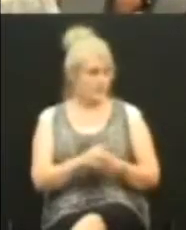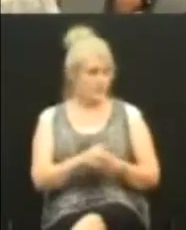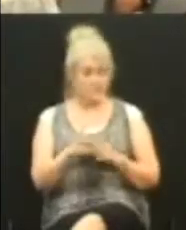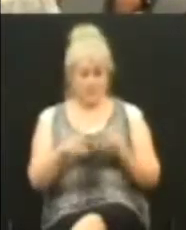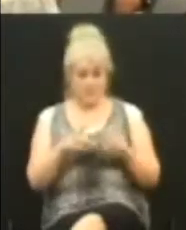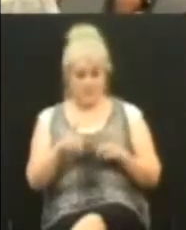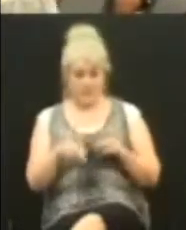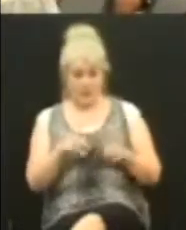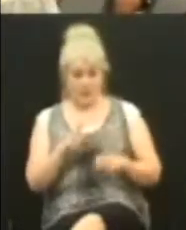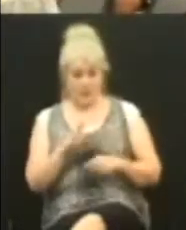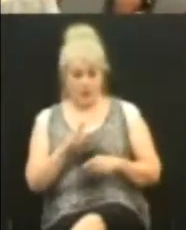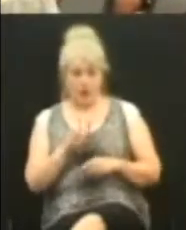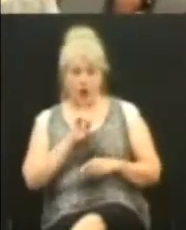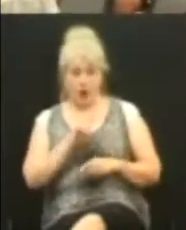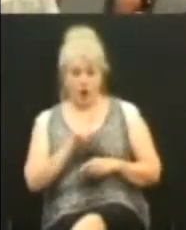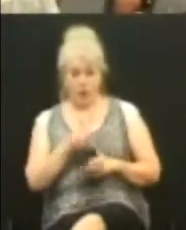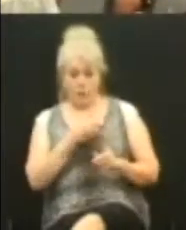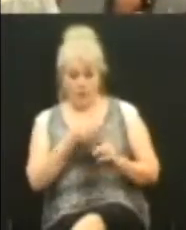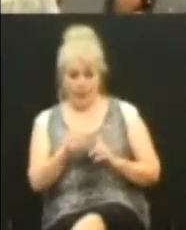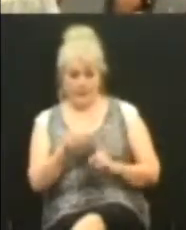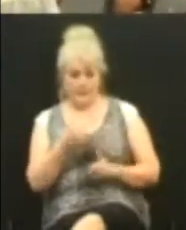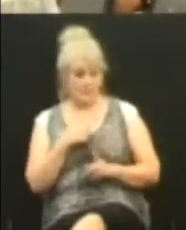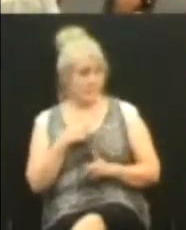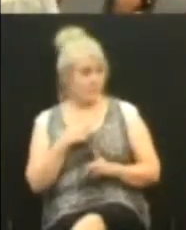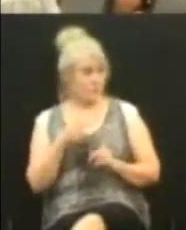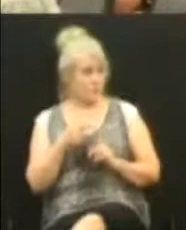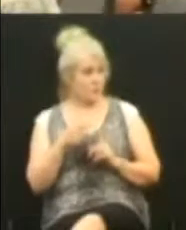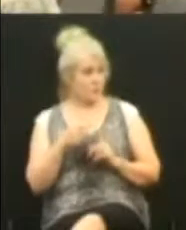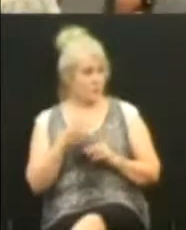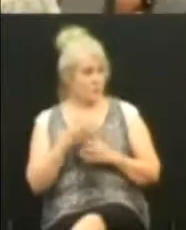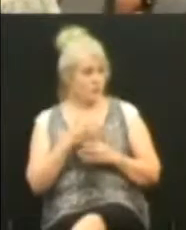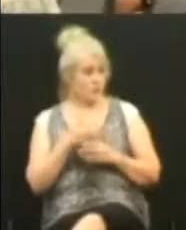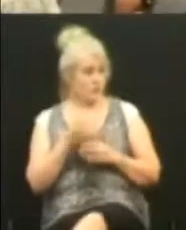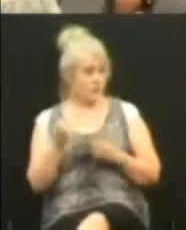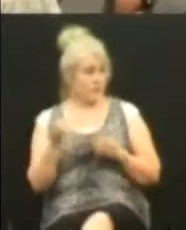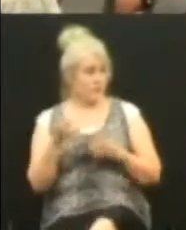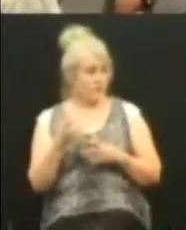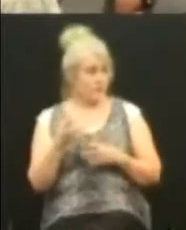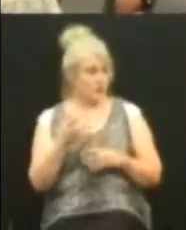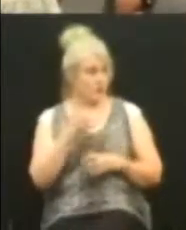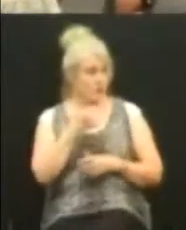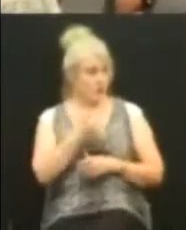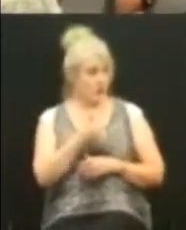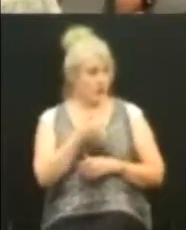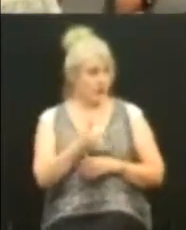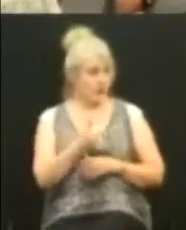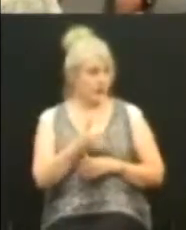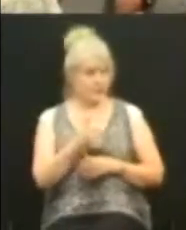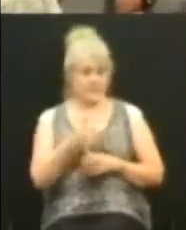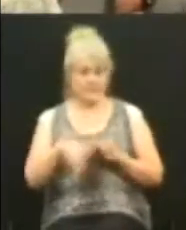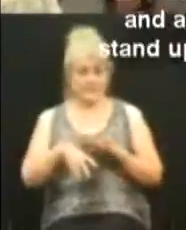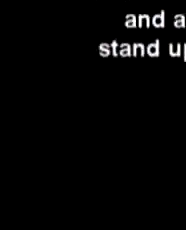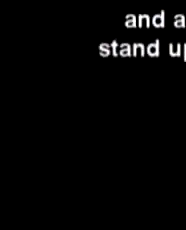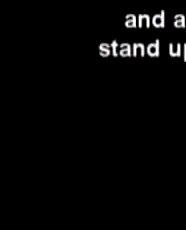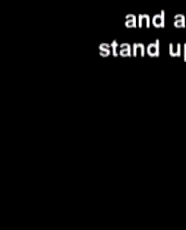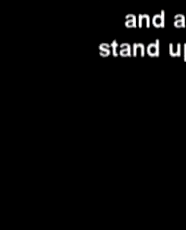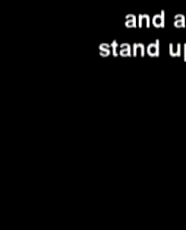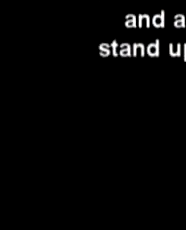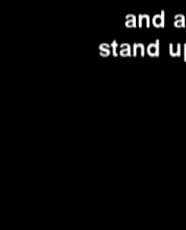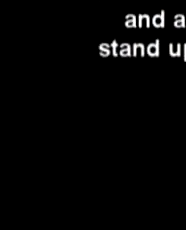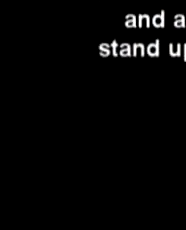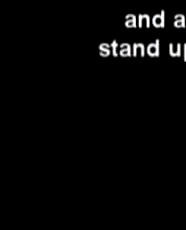here harassing me to share the information. So Thank you very much. Good luck on Appreciate staying it. out of We'll jail. move on. Okay.